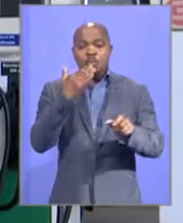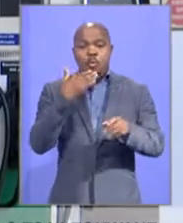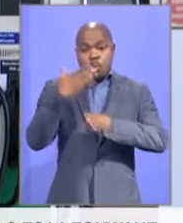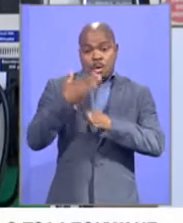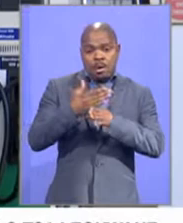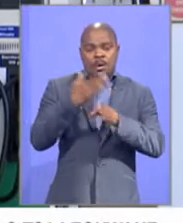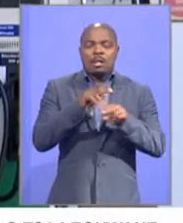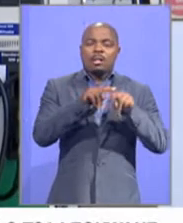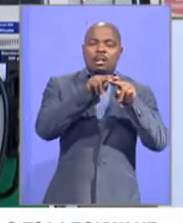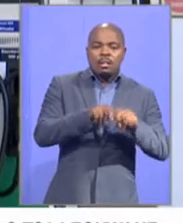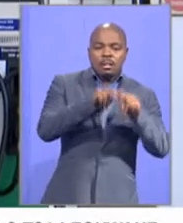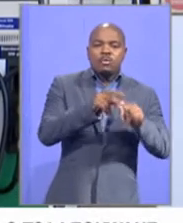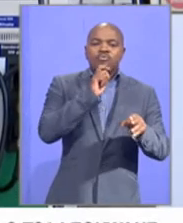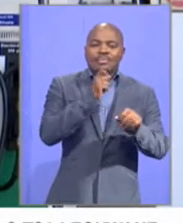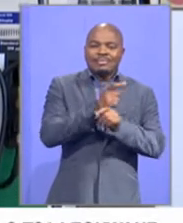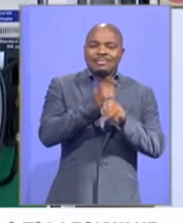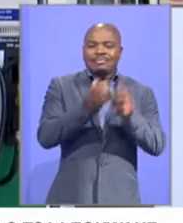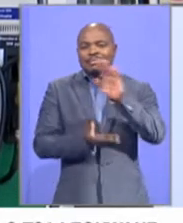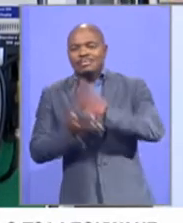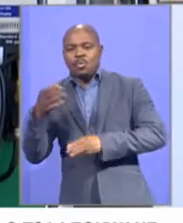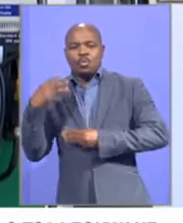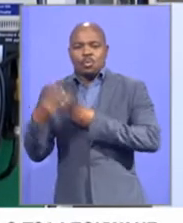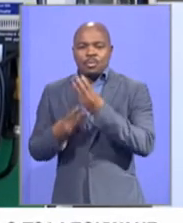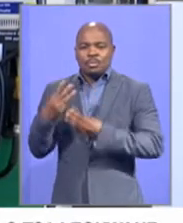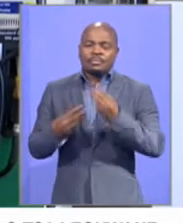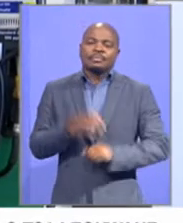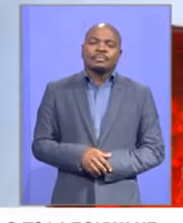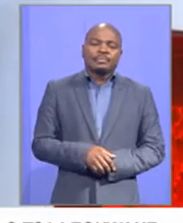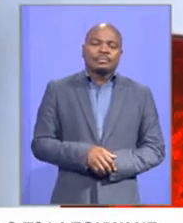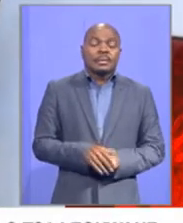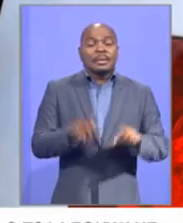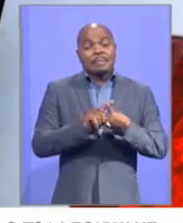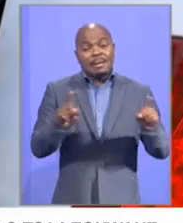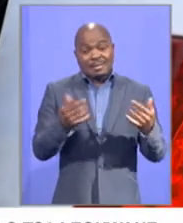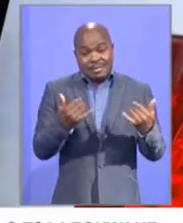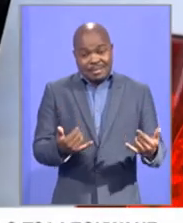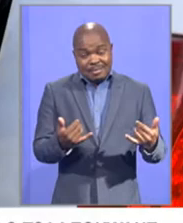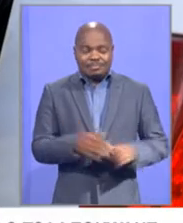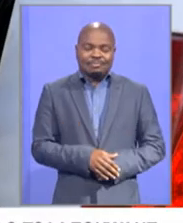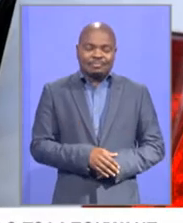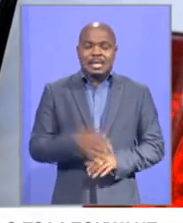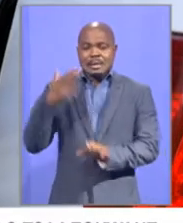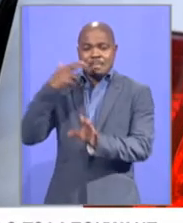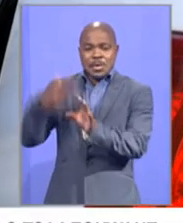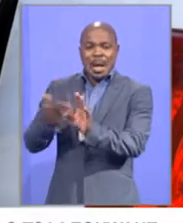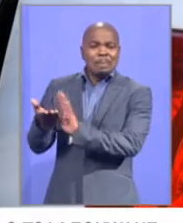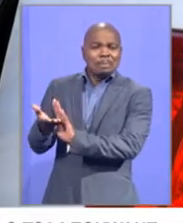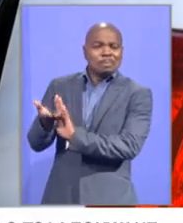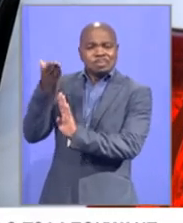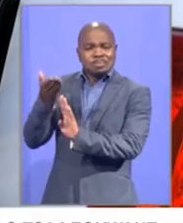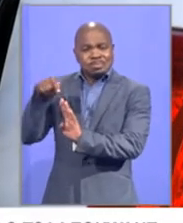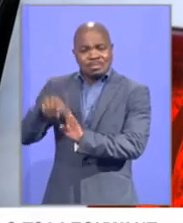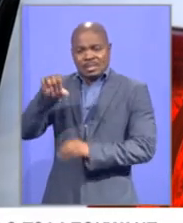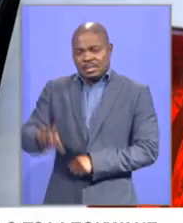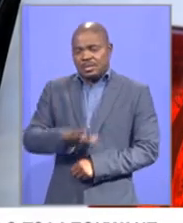ba ikaegile mo industryng eno go fitlha kwa mafelong a farologaneng. Fela jaanong ka ntlha ya ditlhwatlhwa tse di kwa godimo tsa lookwane